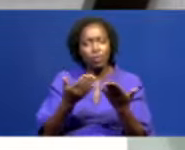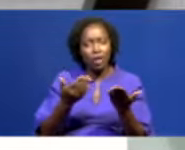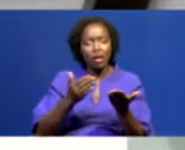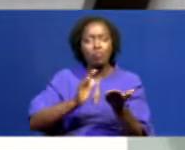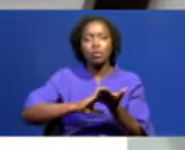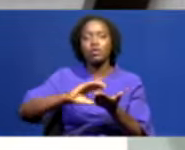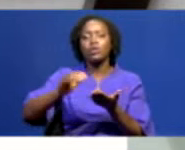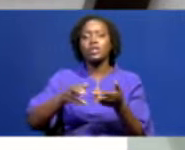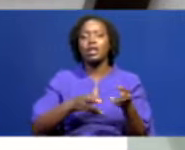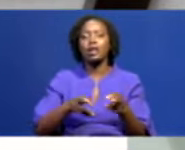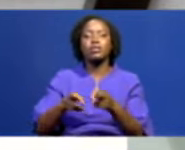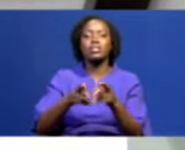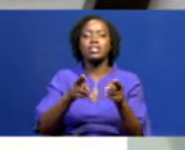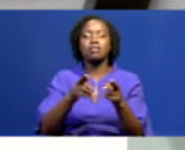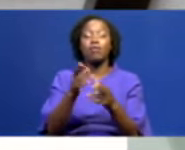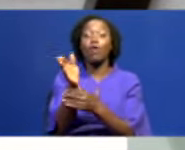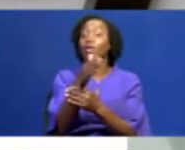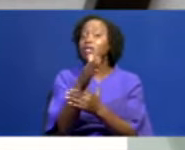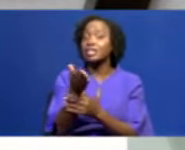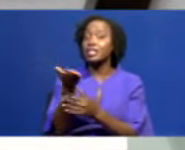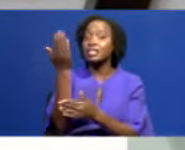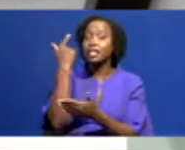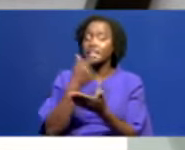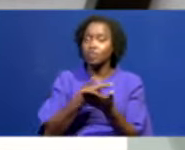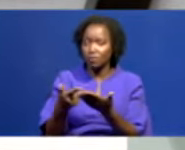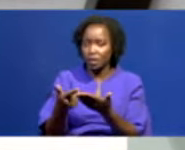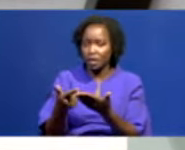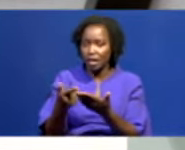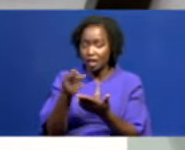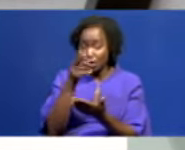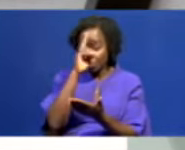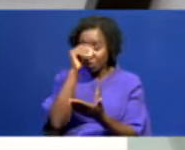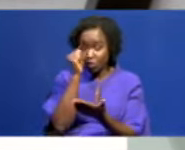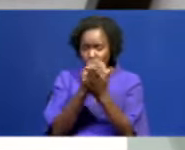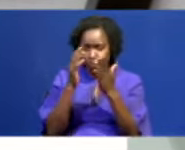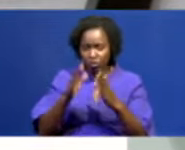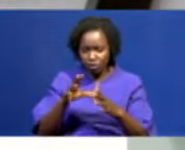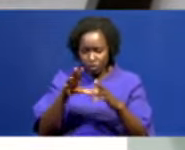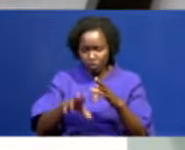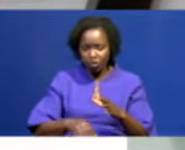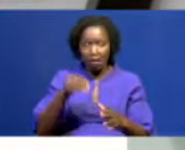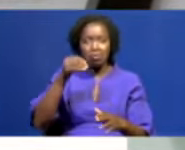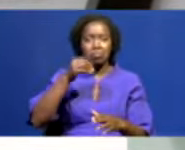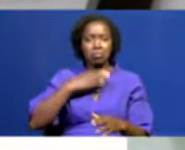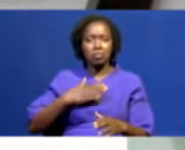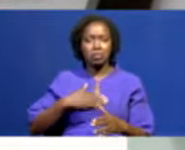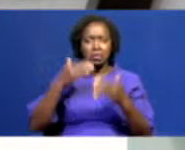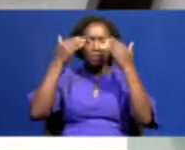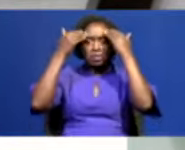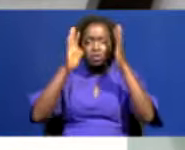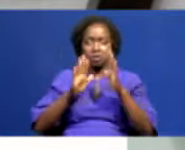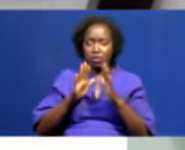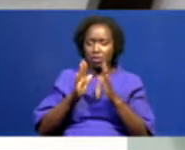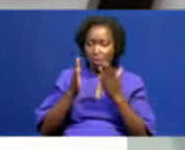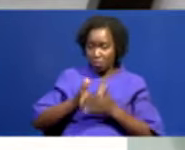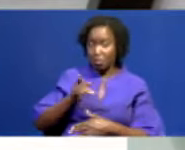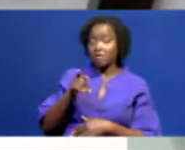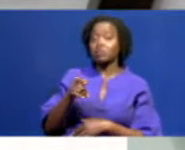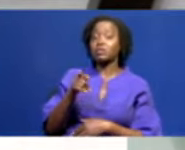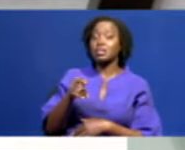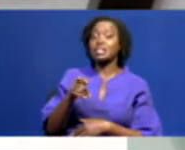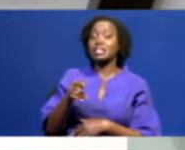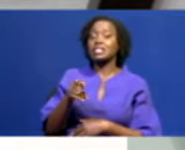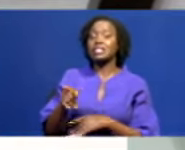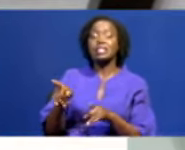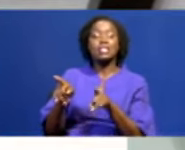County on Thursday last week. Police officers who retrieved his body were unaware at the time that the